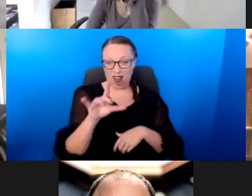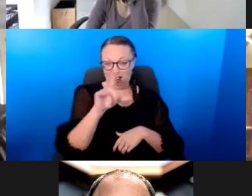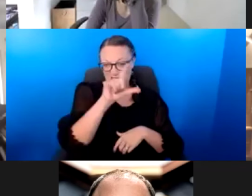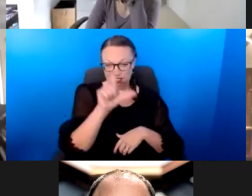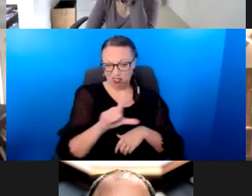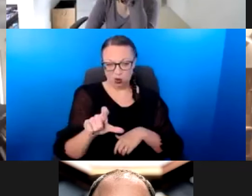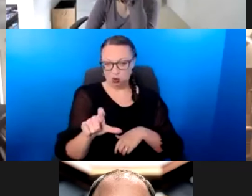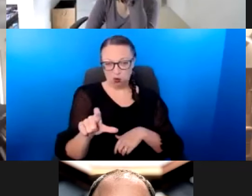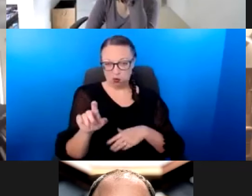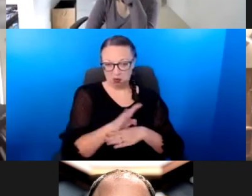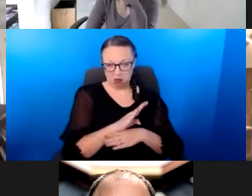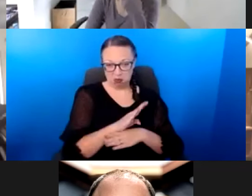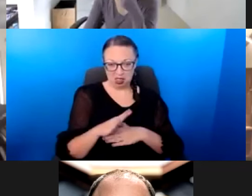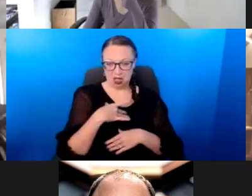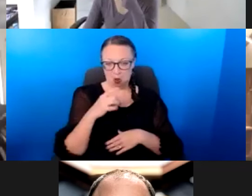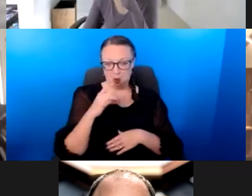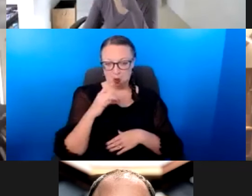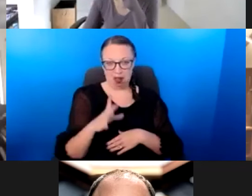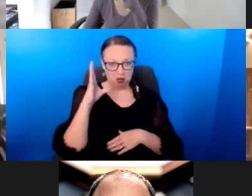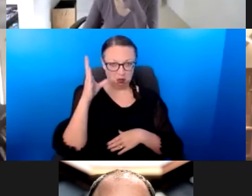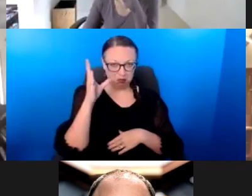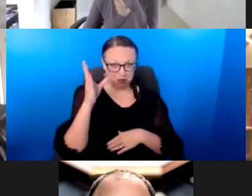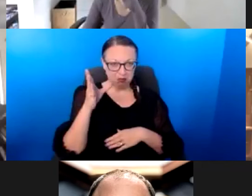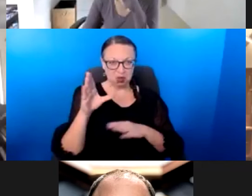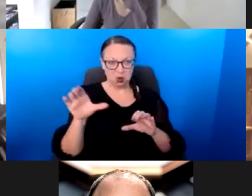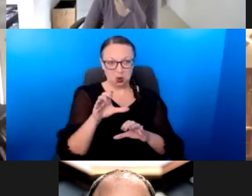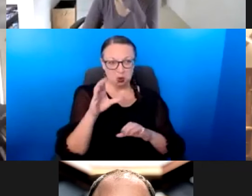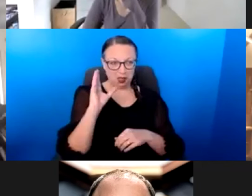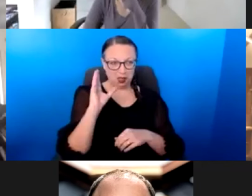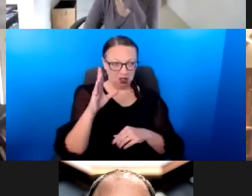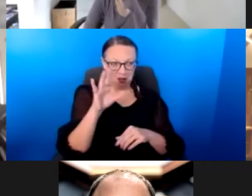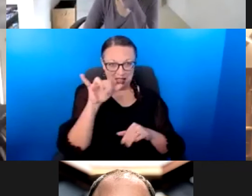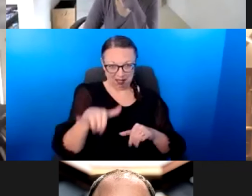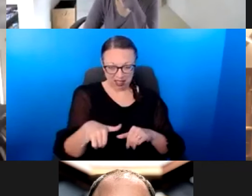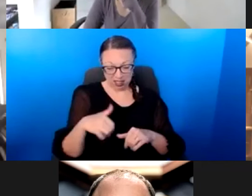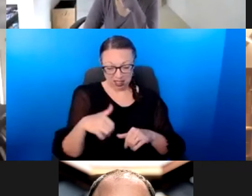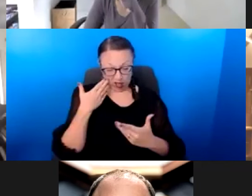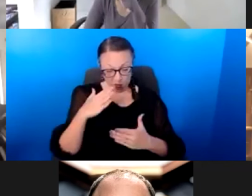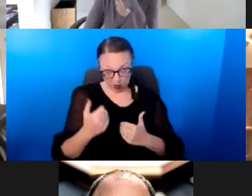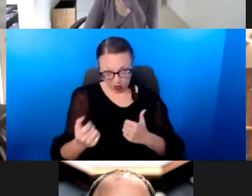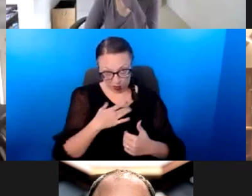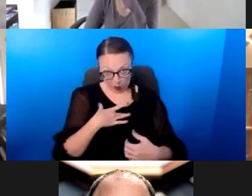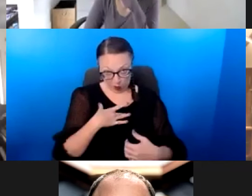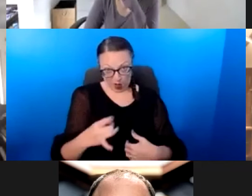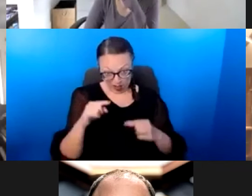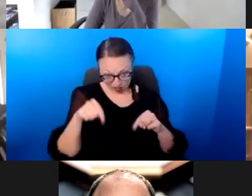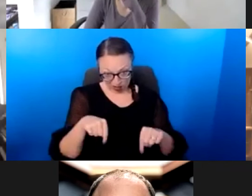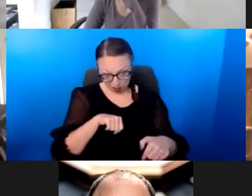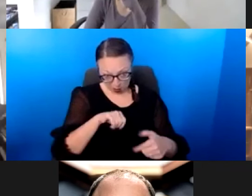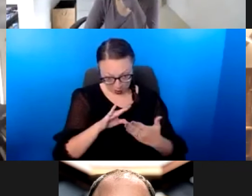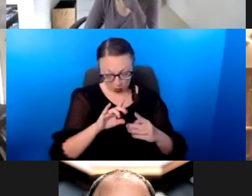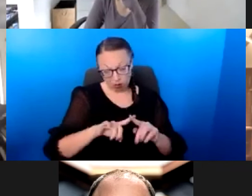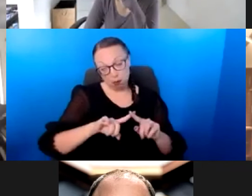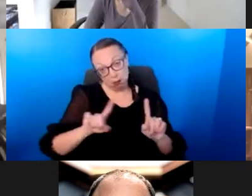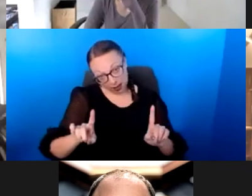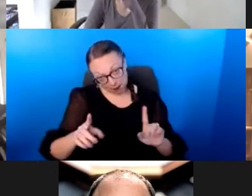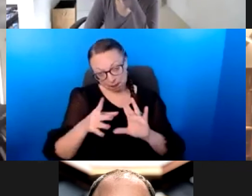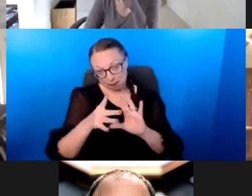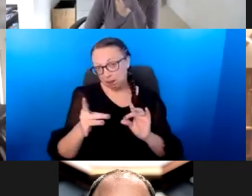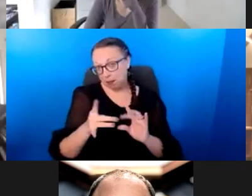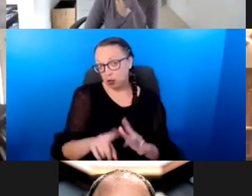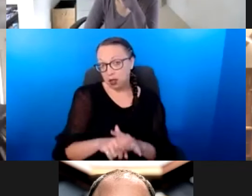don't giving talks this way. I don't know anybody who does, but as I said at the beginning, you